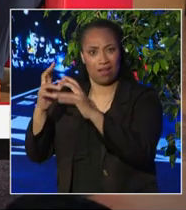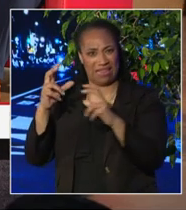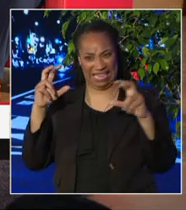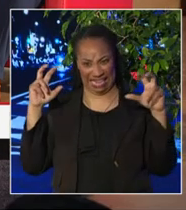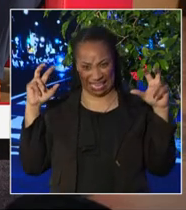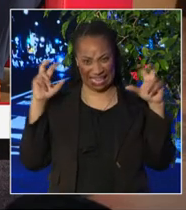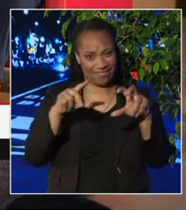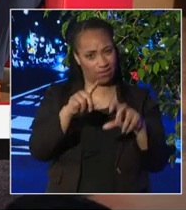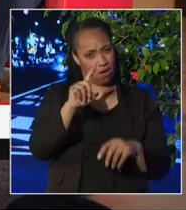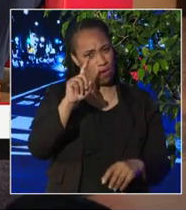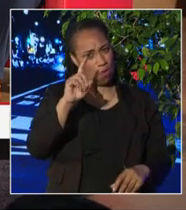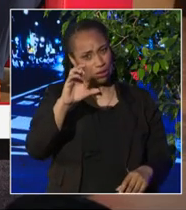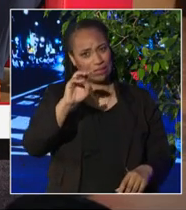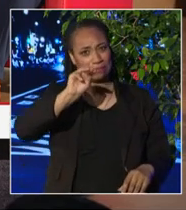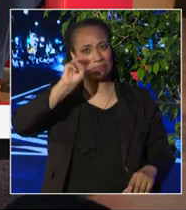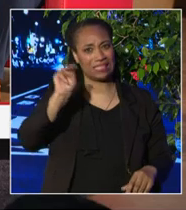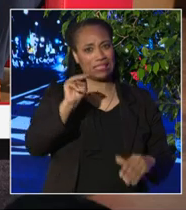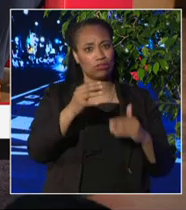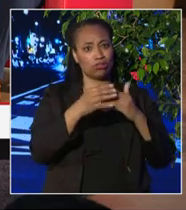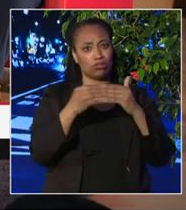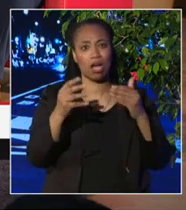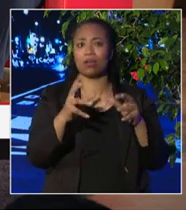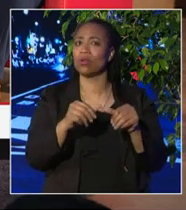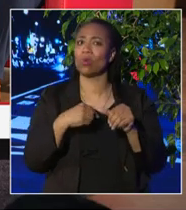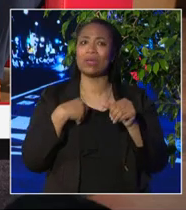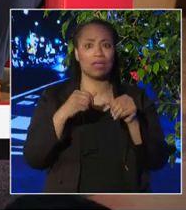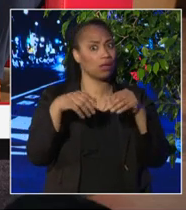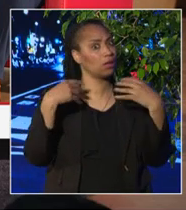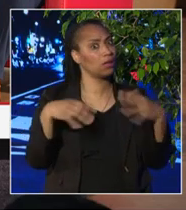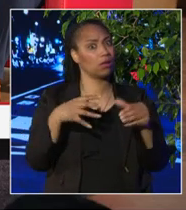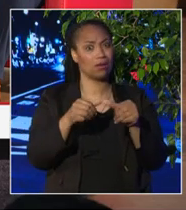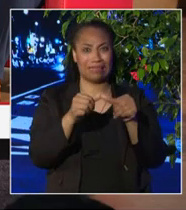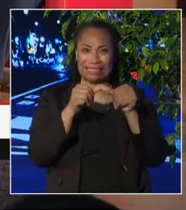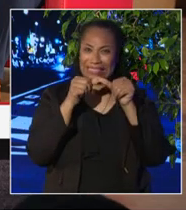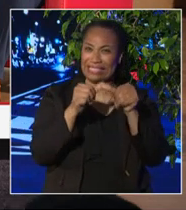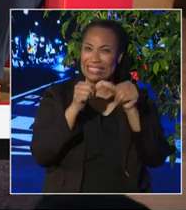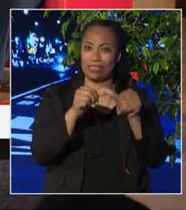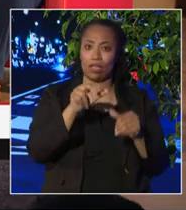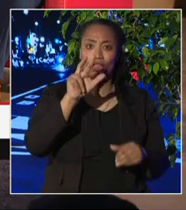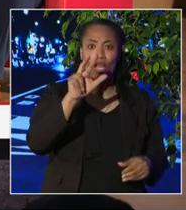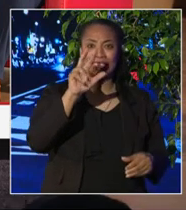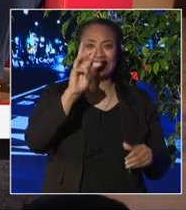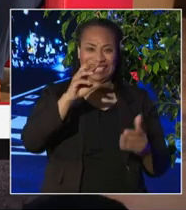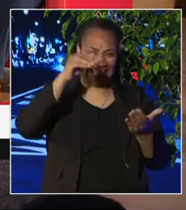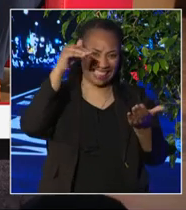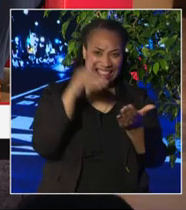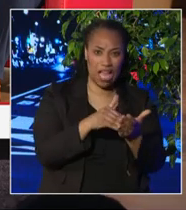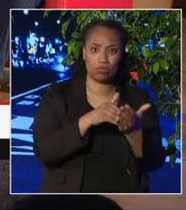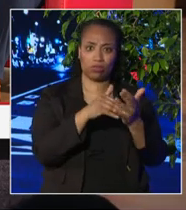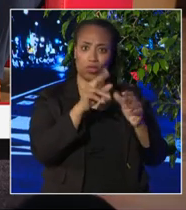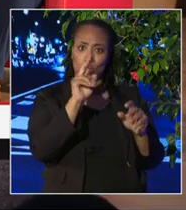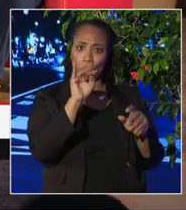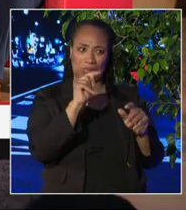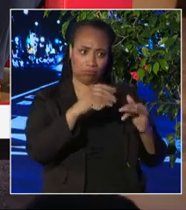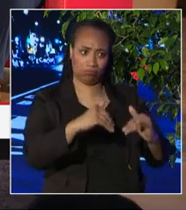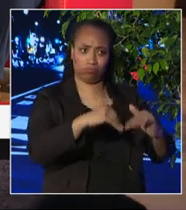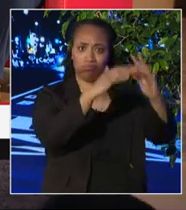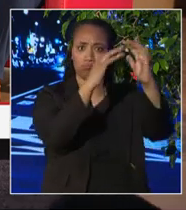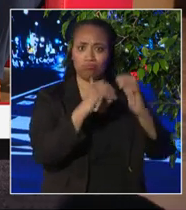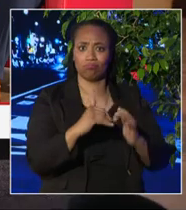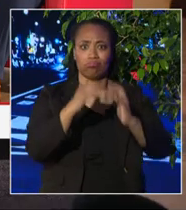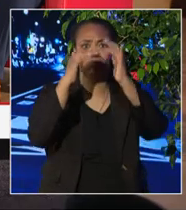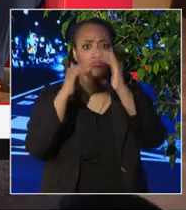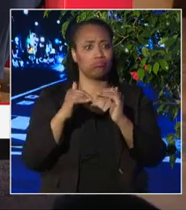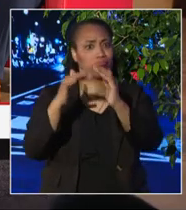delivered early more than 36,000 new units in Washington, D.C. It helped us blunt rent